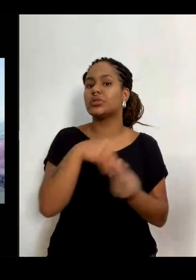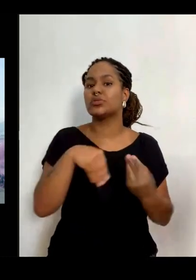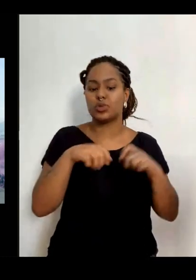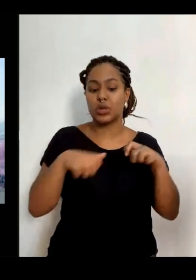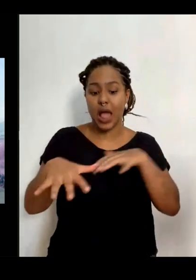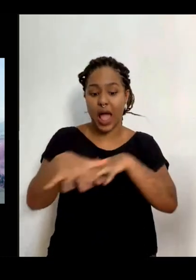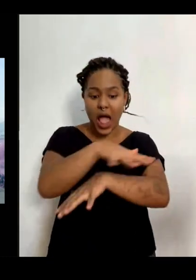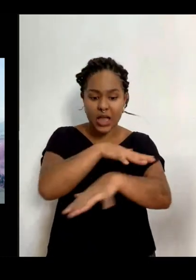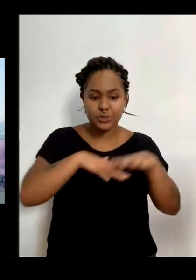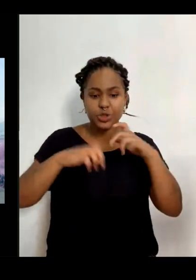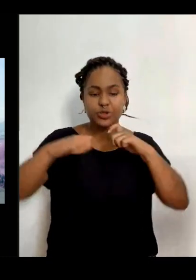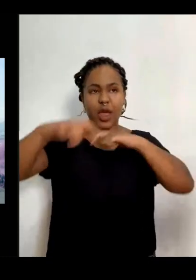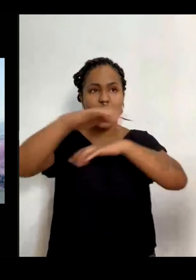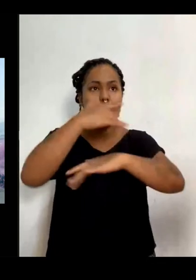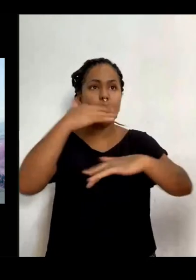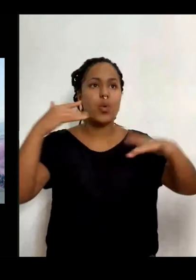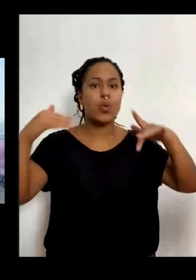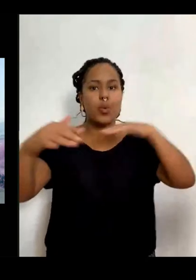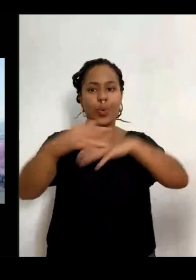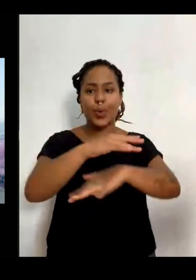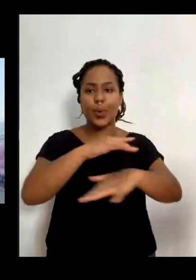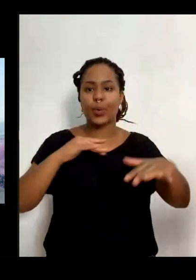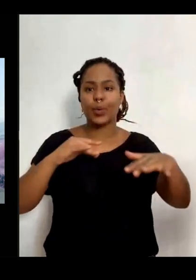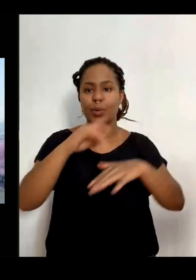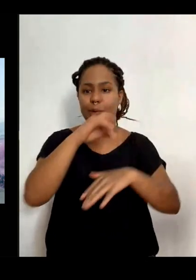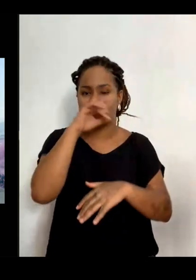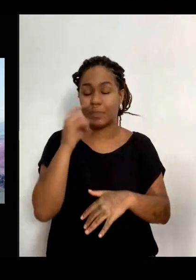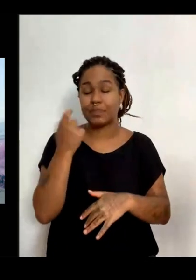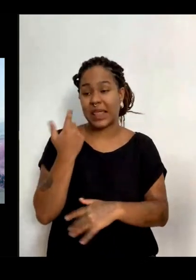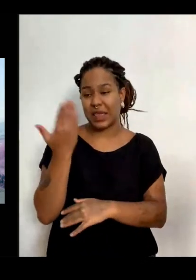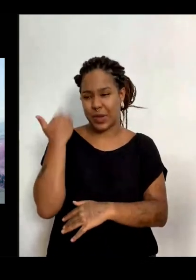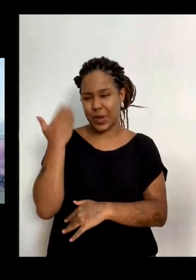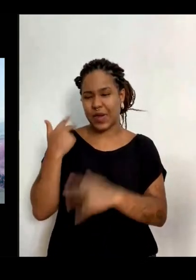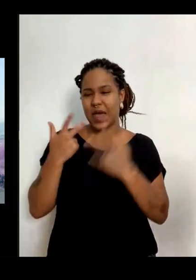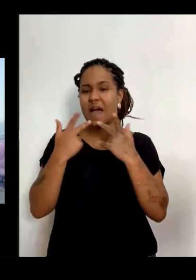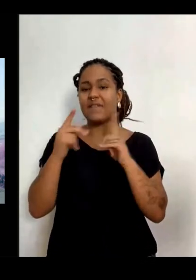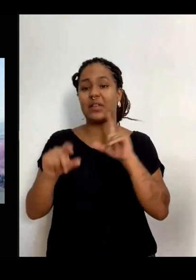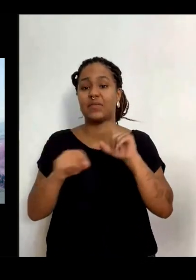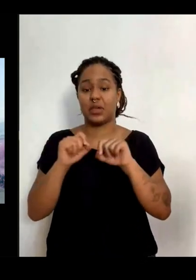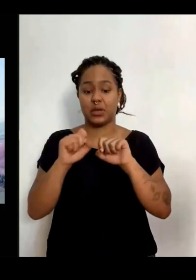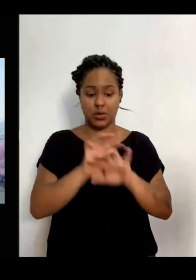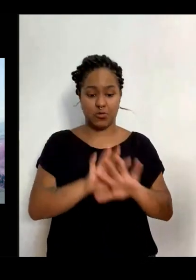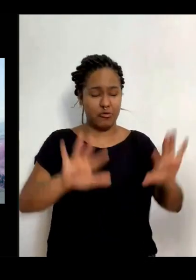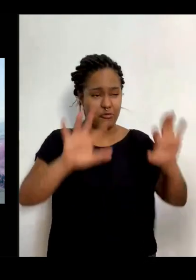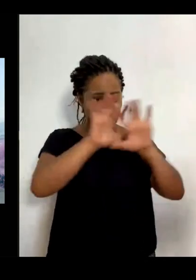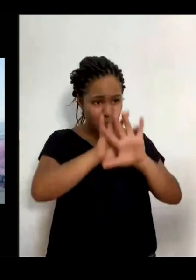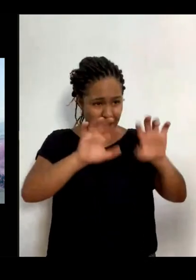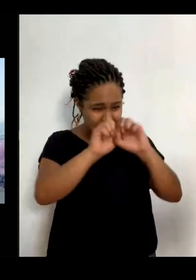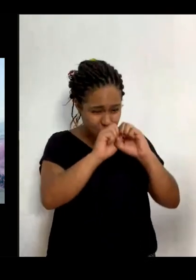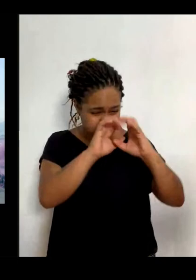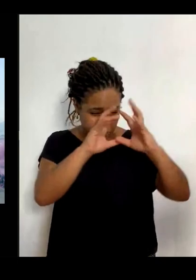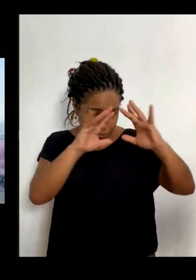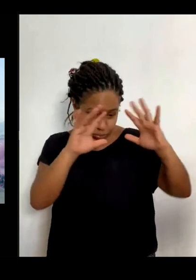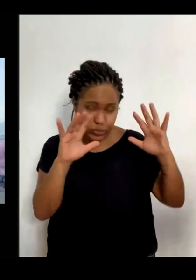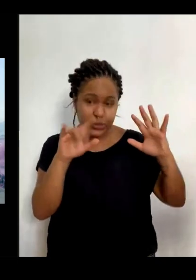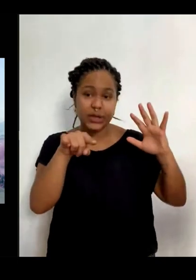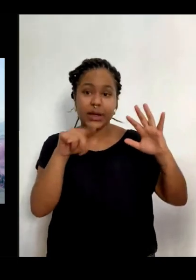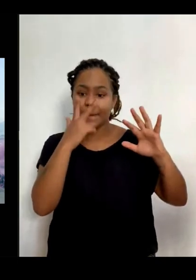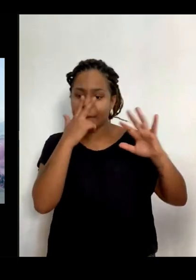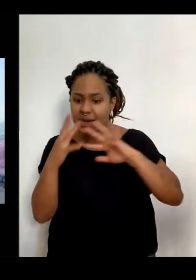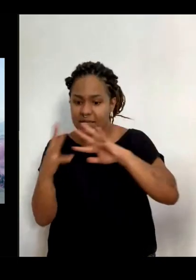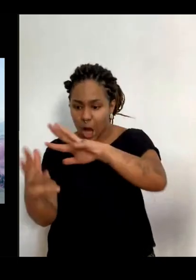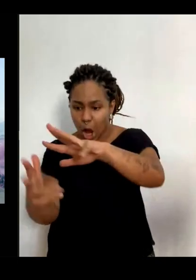cleared there was one moment when the world was feminized not brutalized